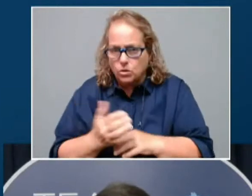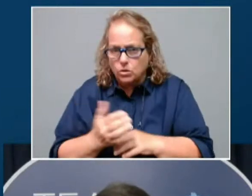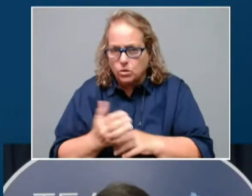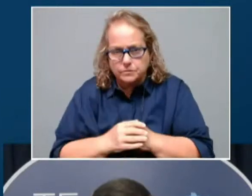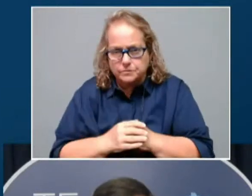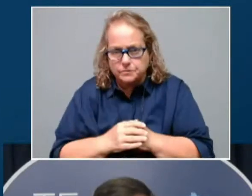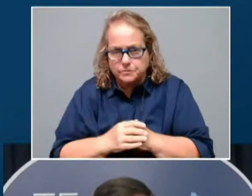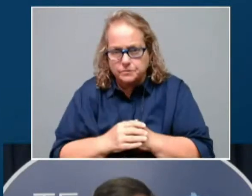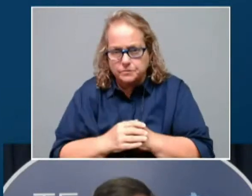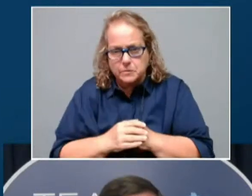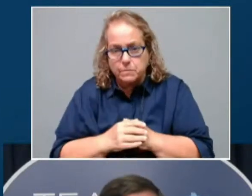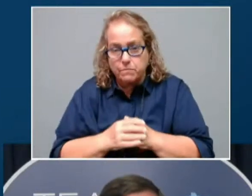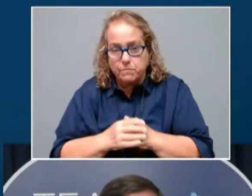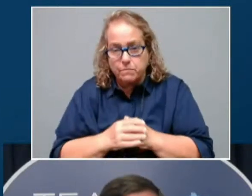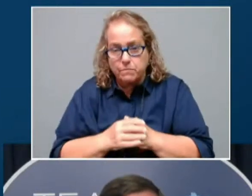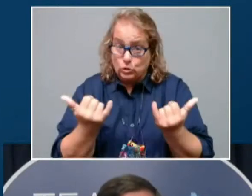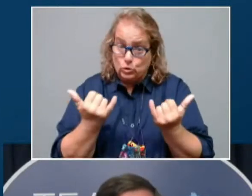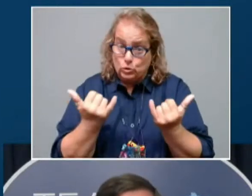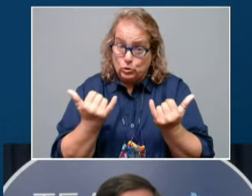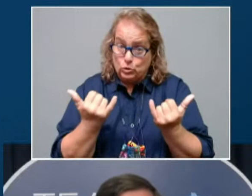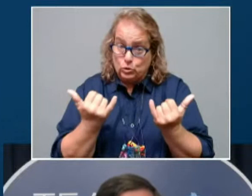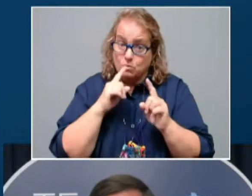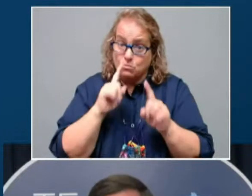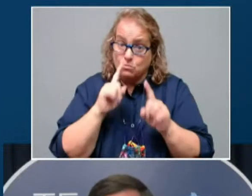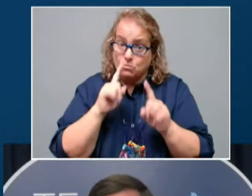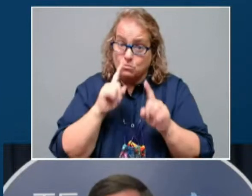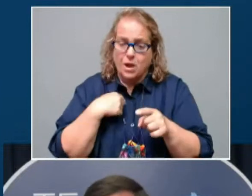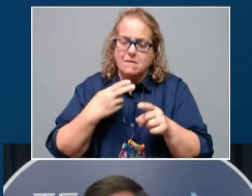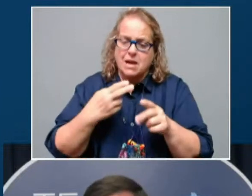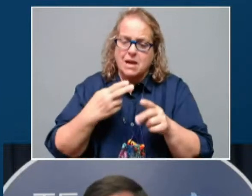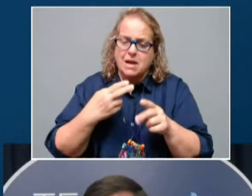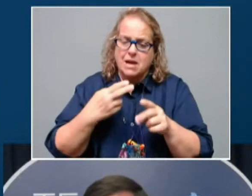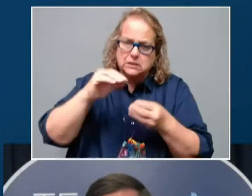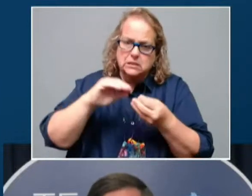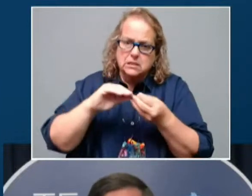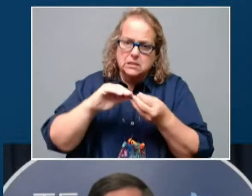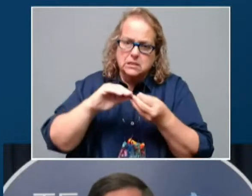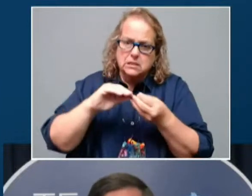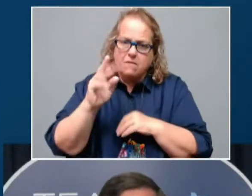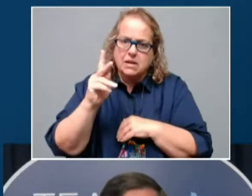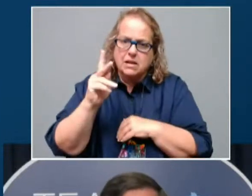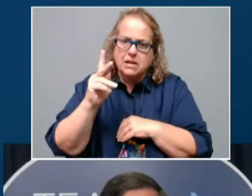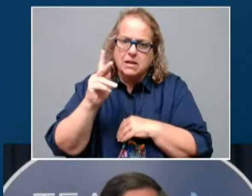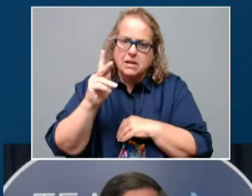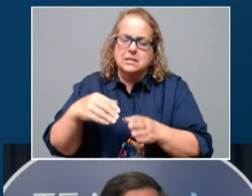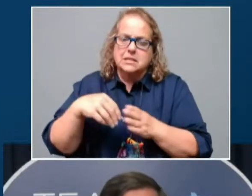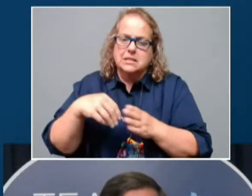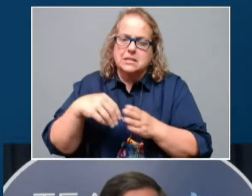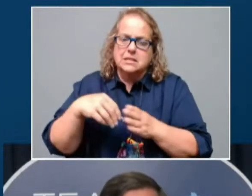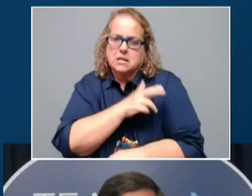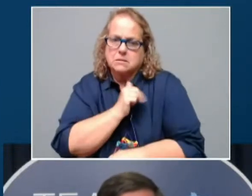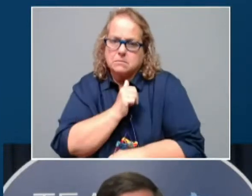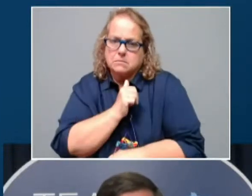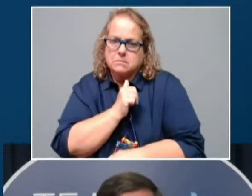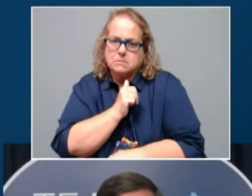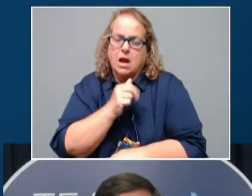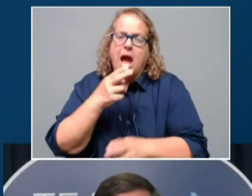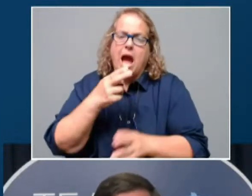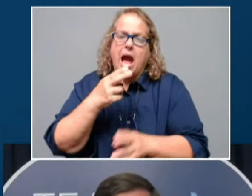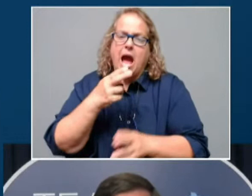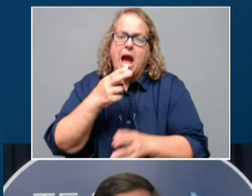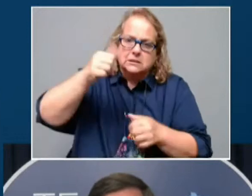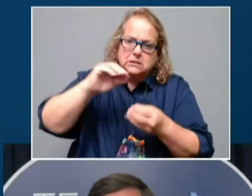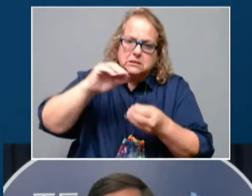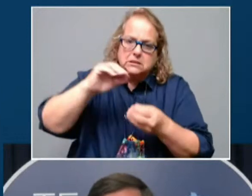we're reporting that we have a record number of Kentuckians hospitalized for COVID, a record number of Kentuckians in the ICU battling COVID,